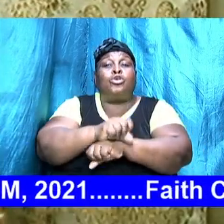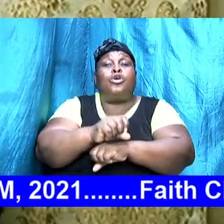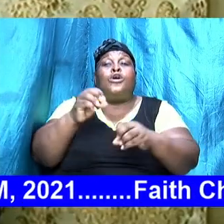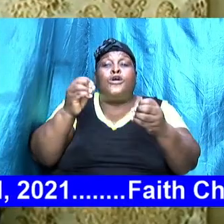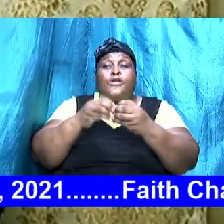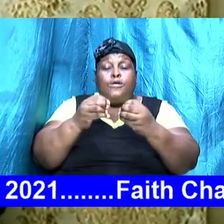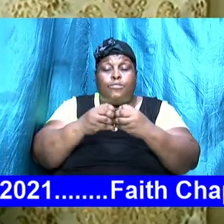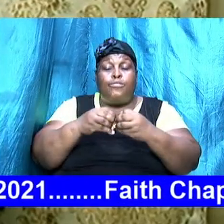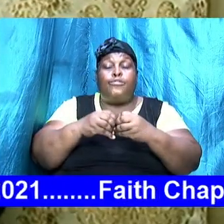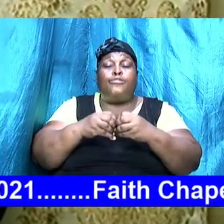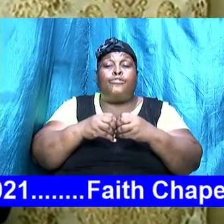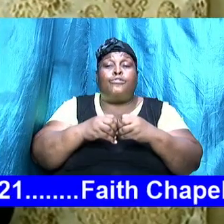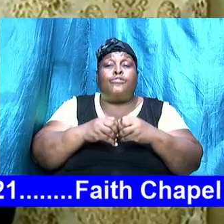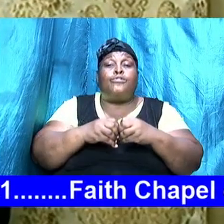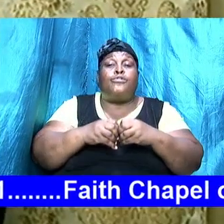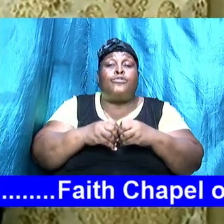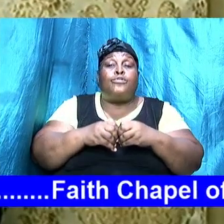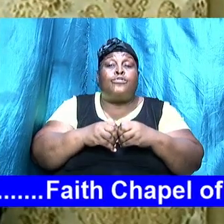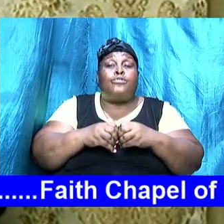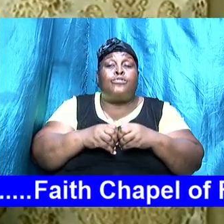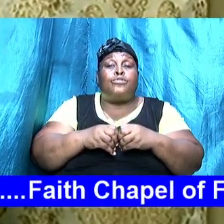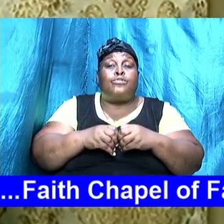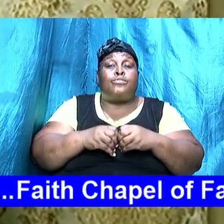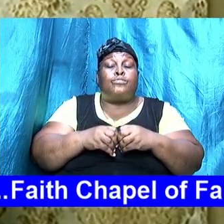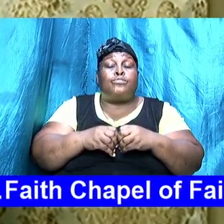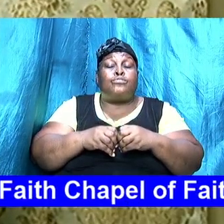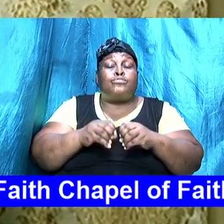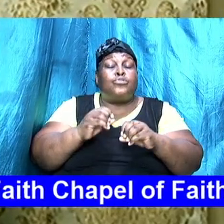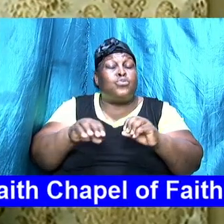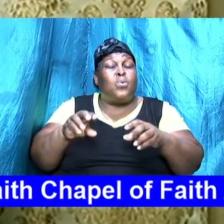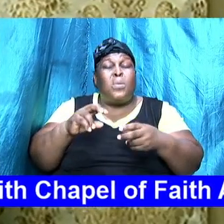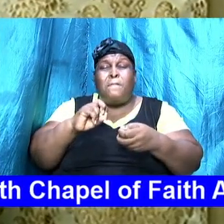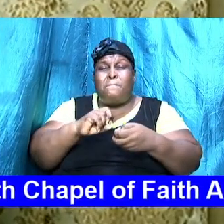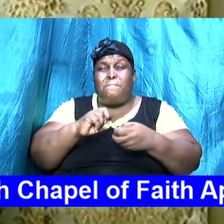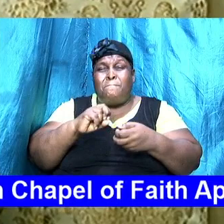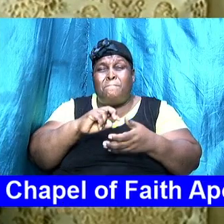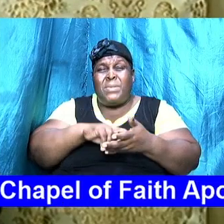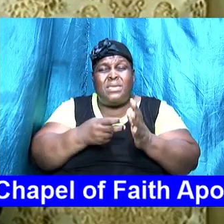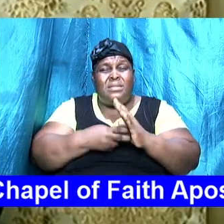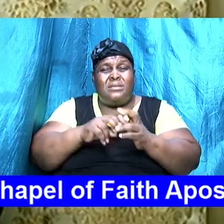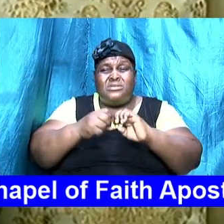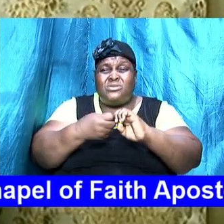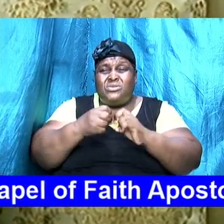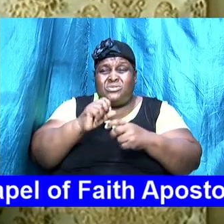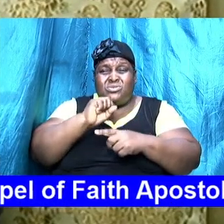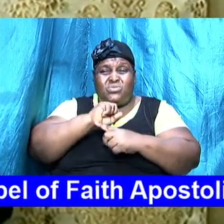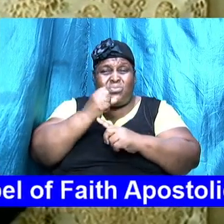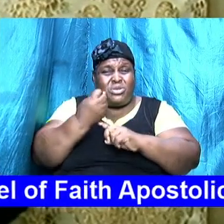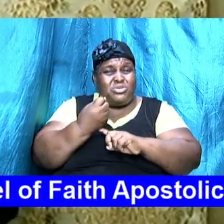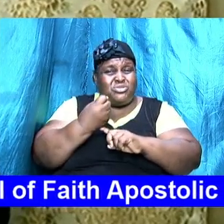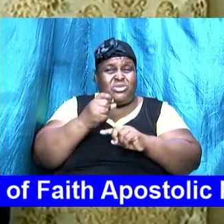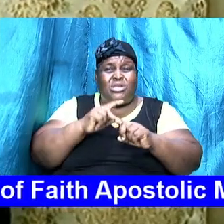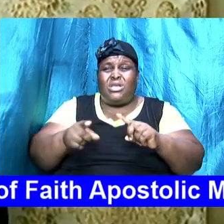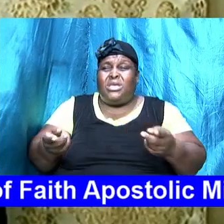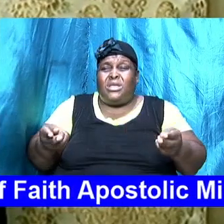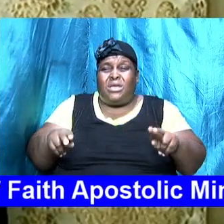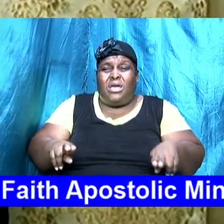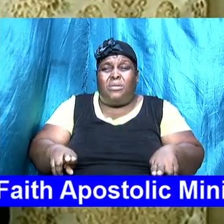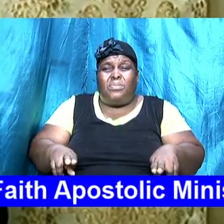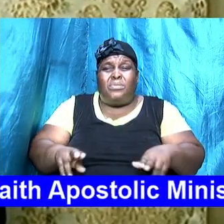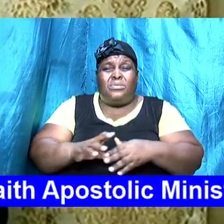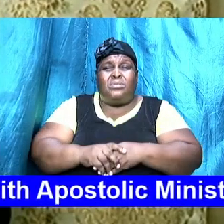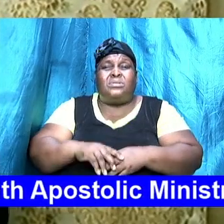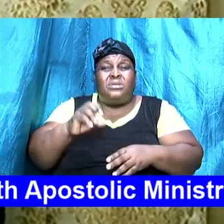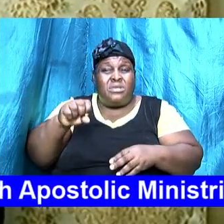down the line, it doesn't mean that a situation cannot happen. And because the act was committed and you move on and you get